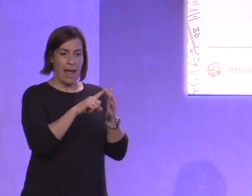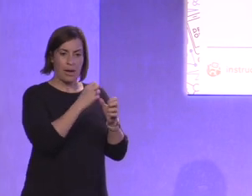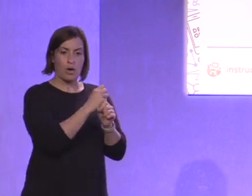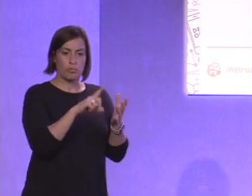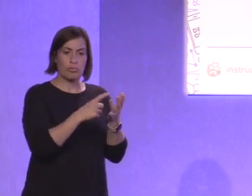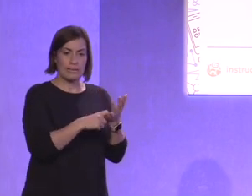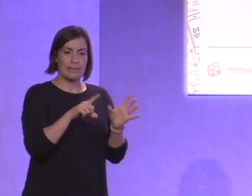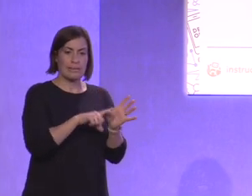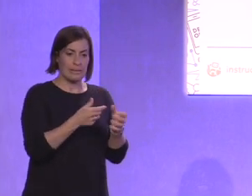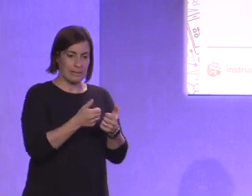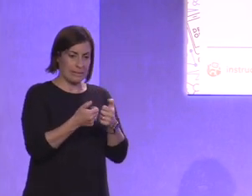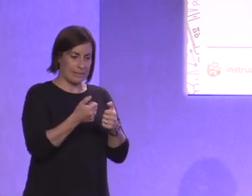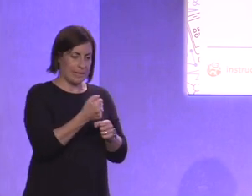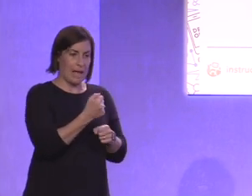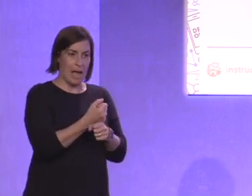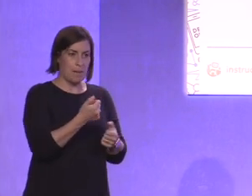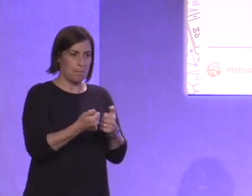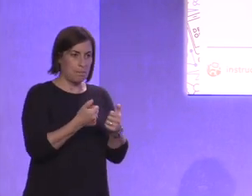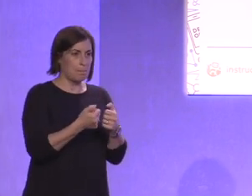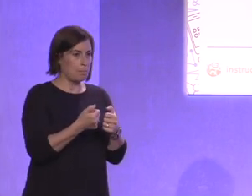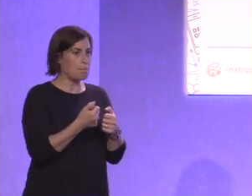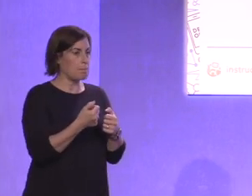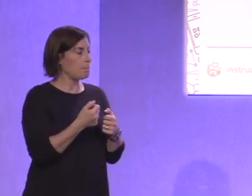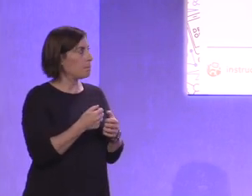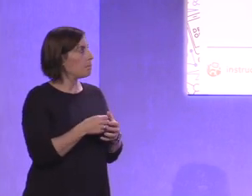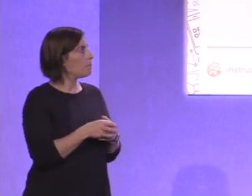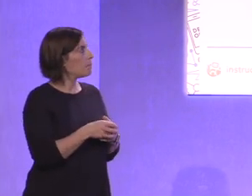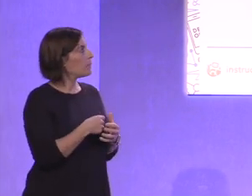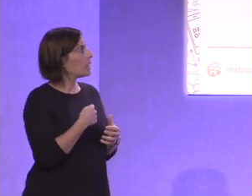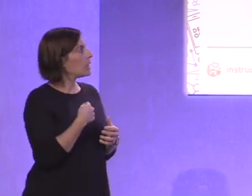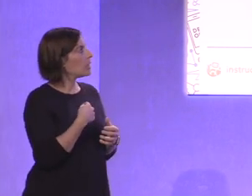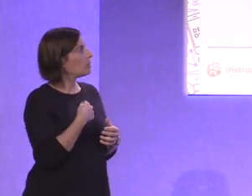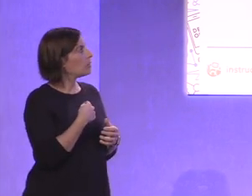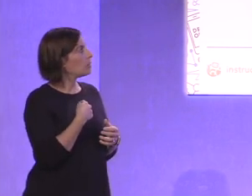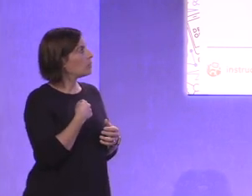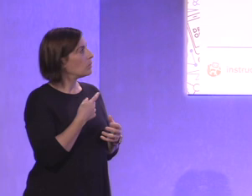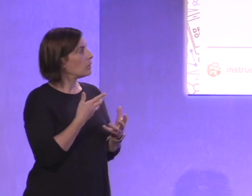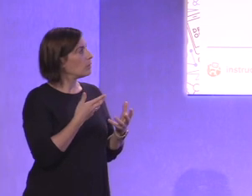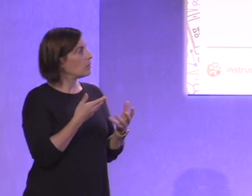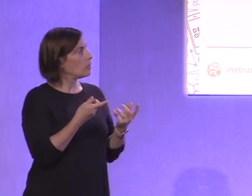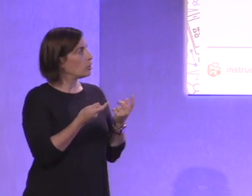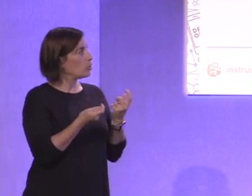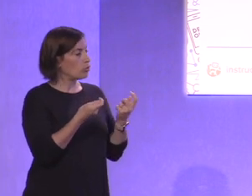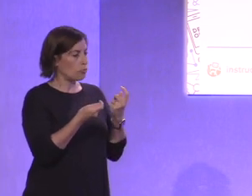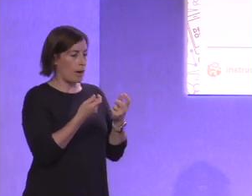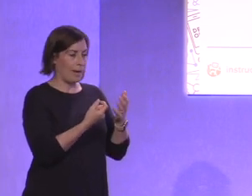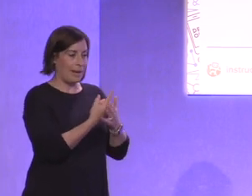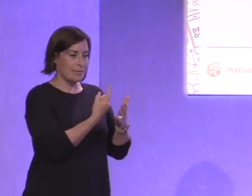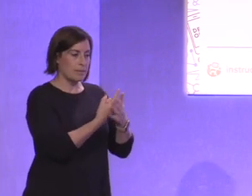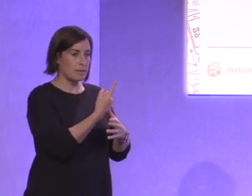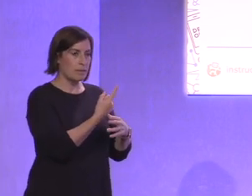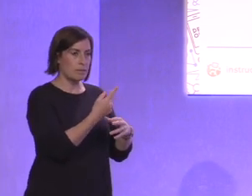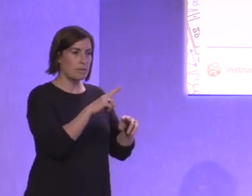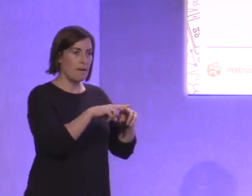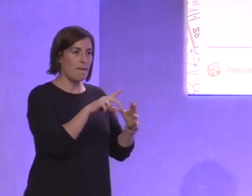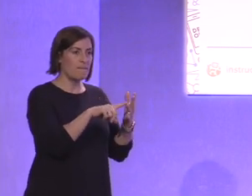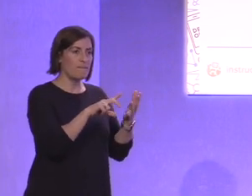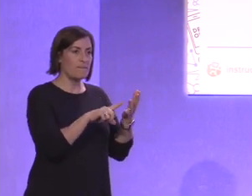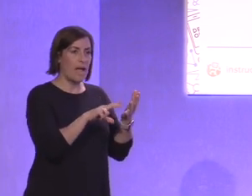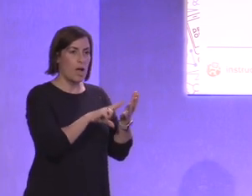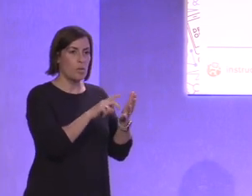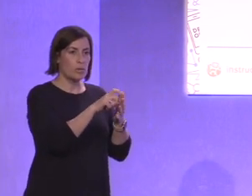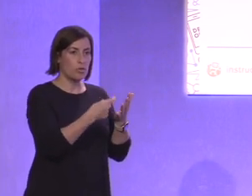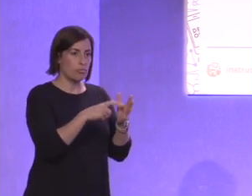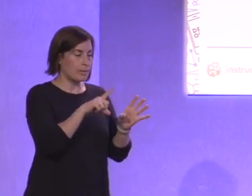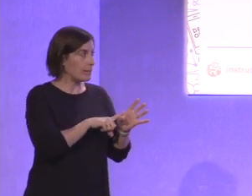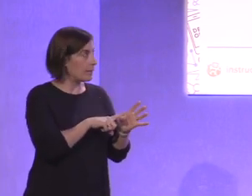So Ready Player One, that would be our team, CloudOps. We run Pivotal Cloud Foundry installations. We do this over the long run, so